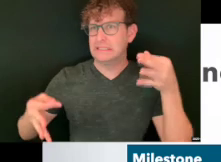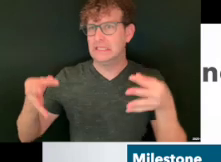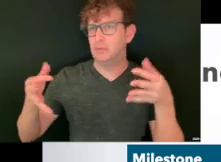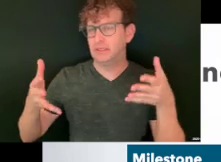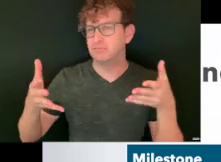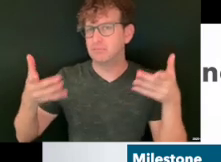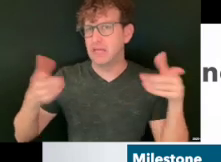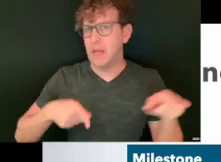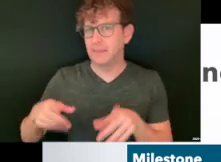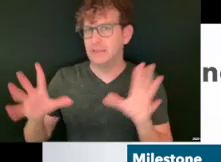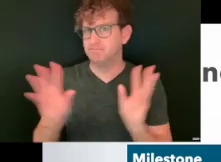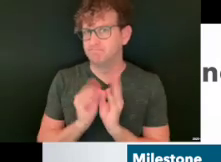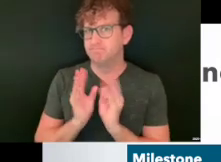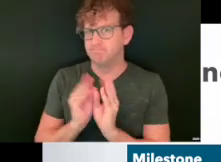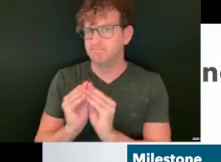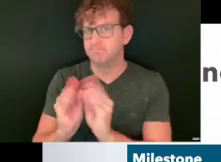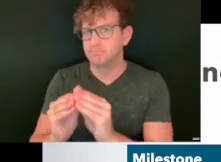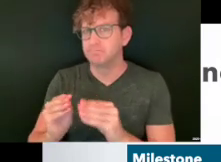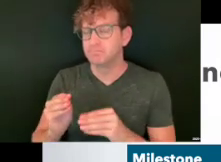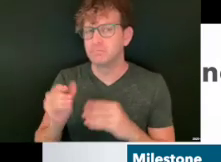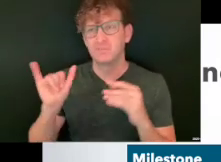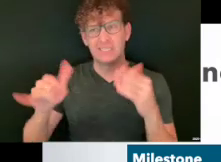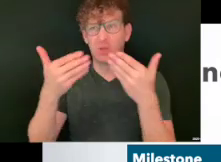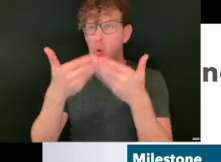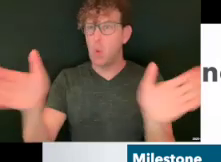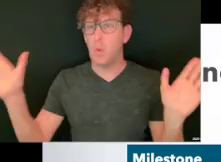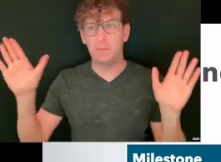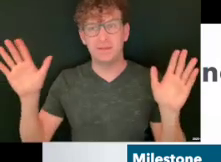Oh, is this my slide or Jessica's slide? I apologize.